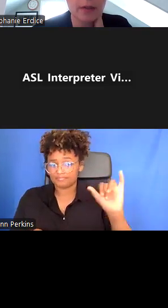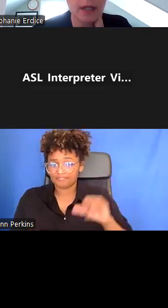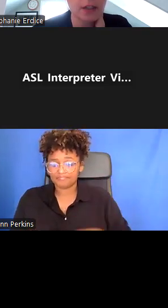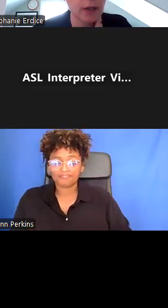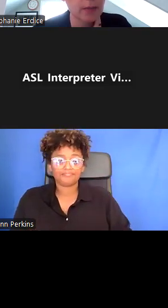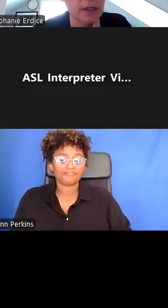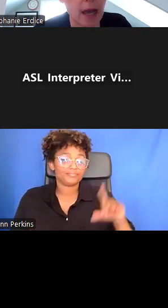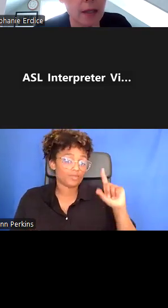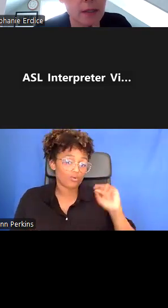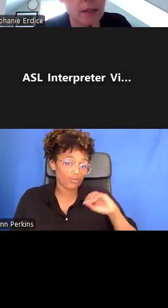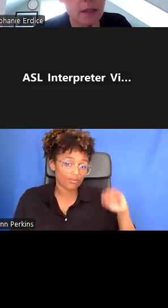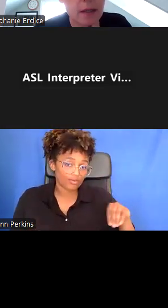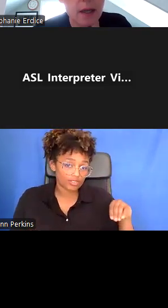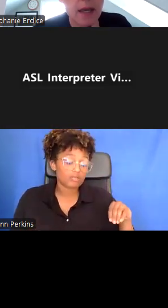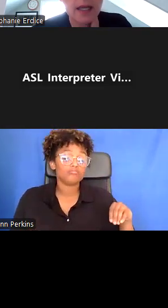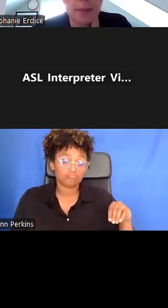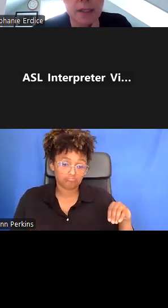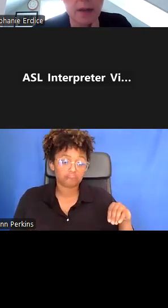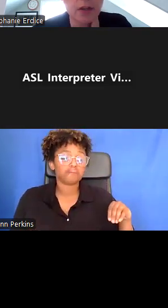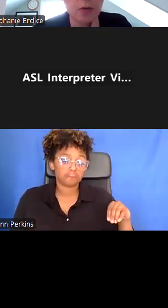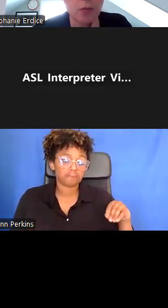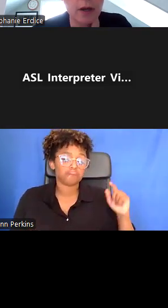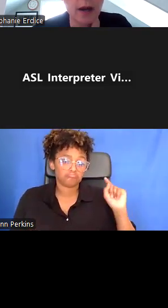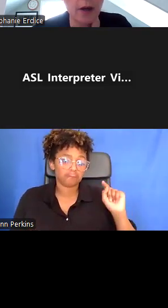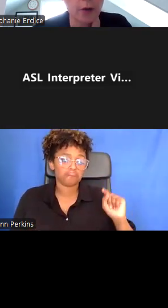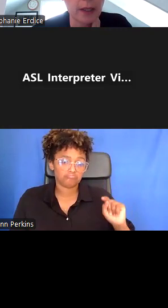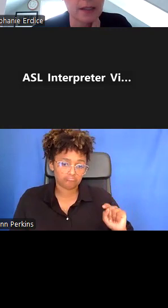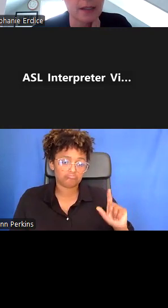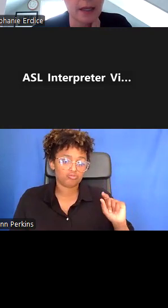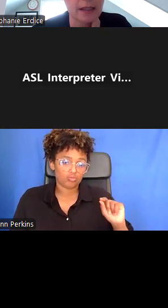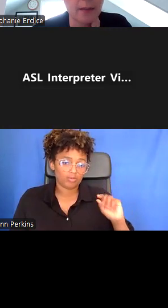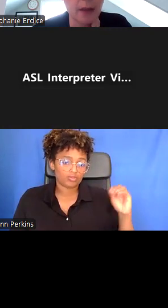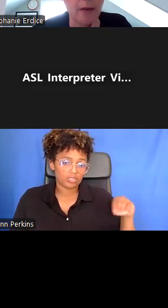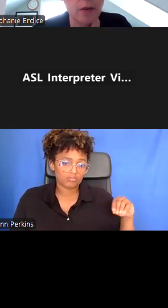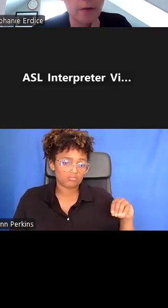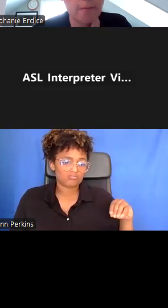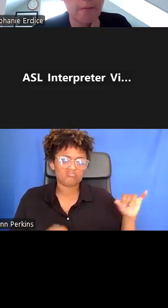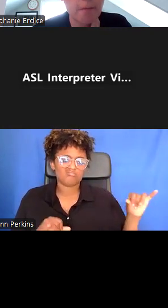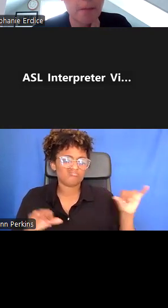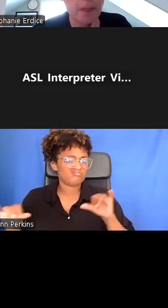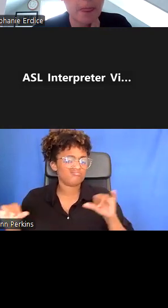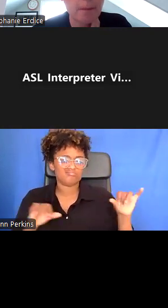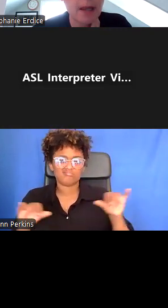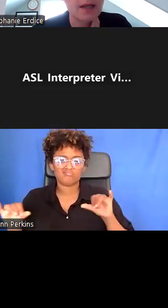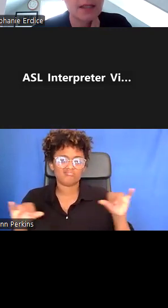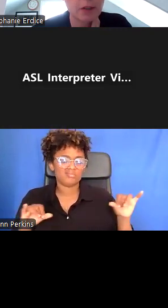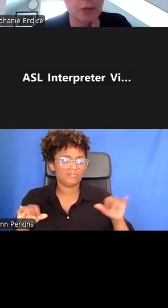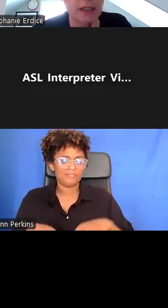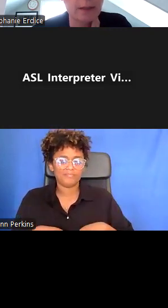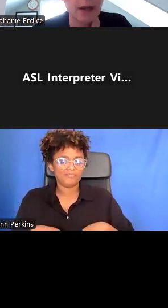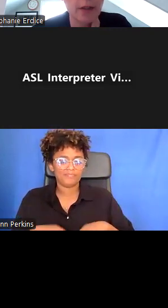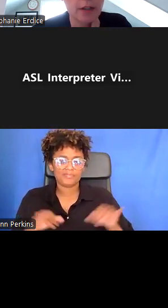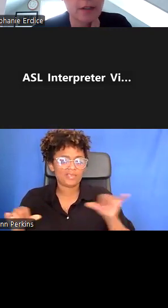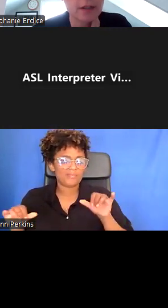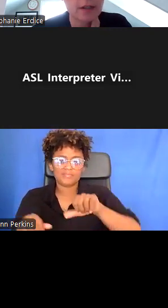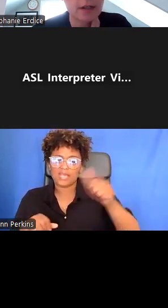20%, 20%, 20%. Keep it the same that you would at other places at that same level. Same as you